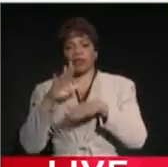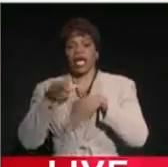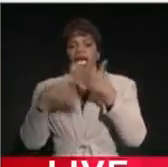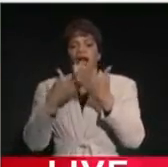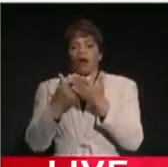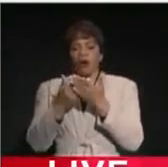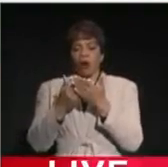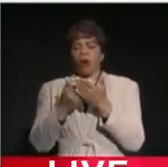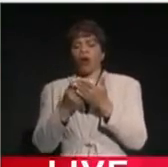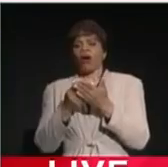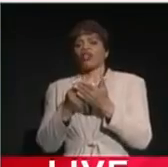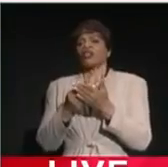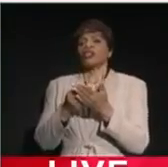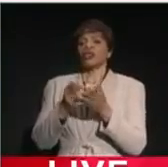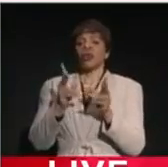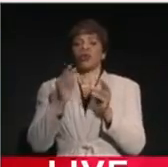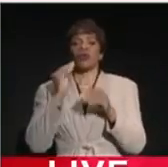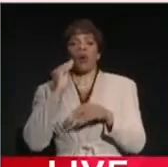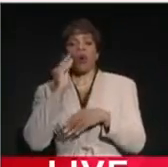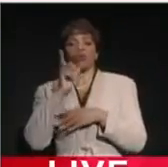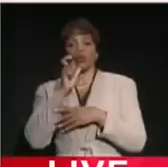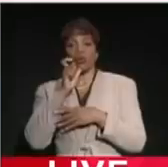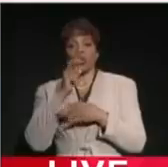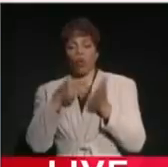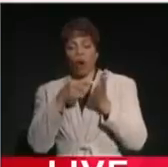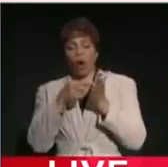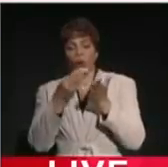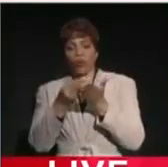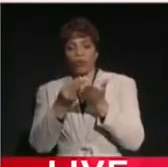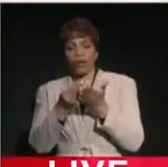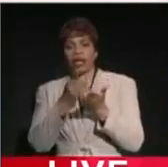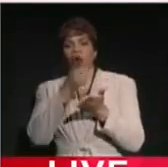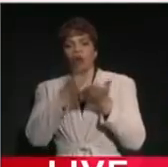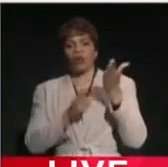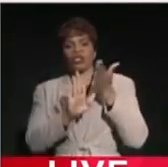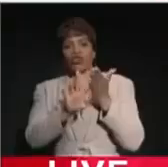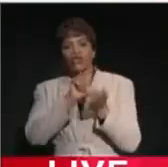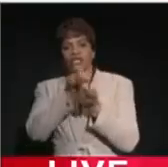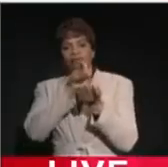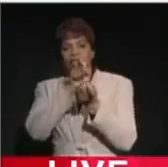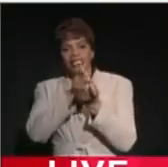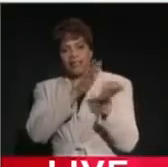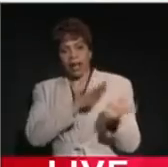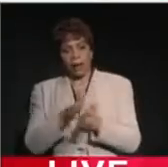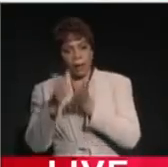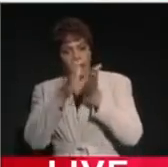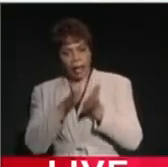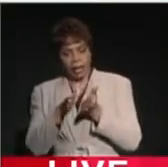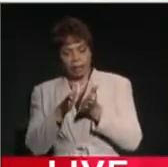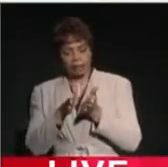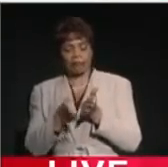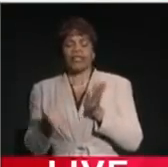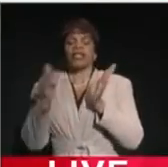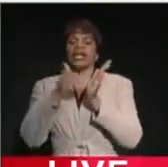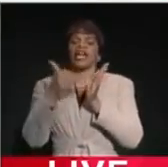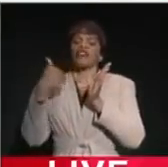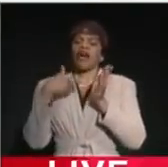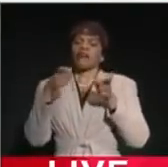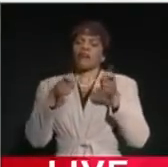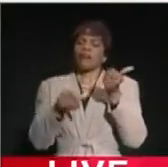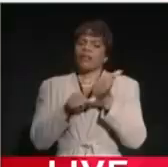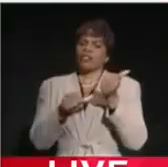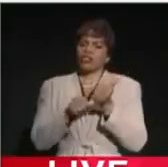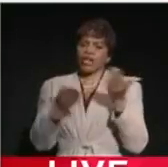money, what is your specific plan? What do you say to them? What are the specifics of that? Okay, here we go. Again, you've got an administration over here